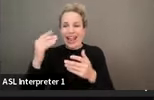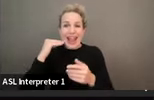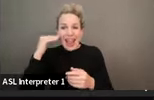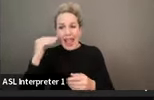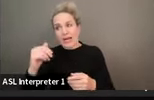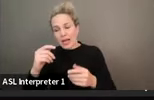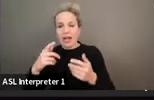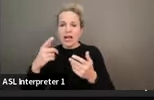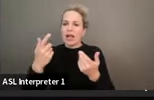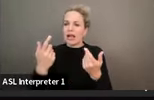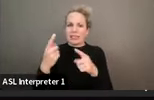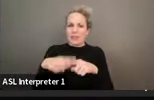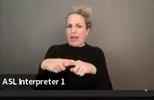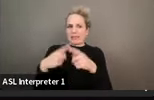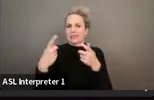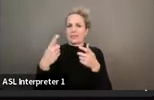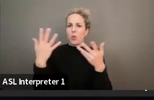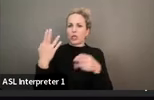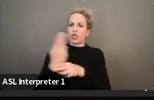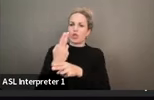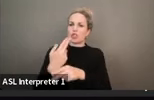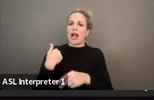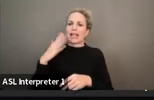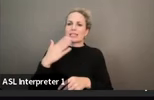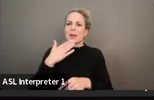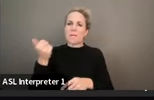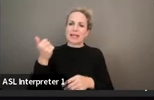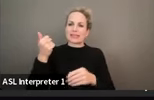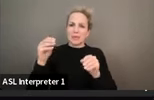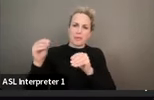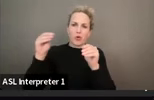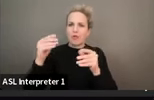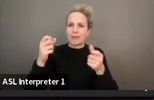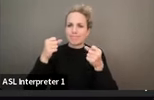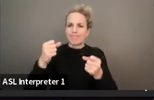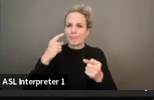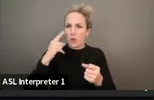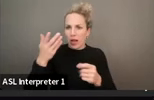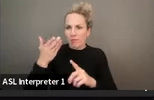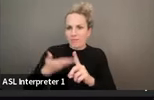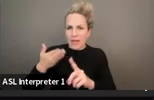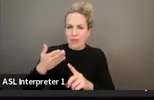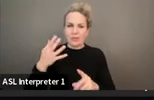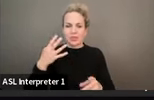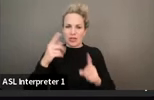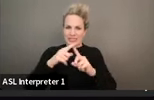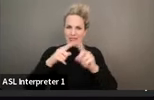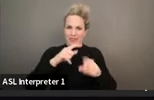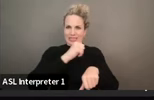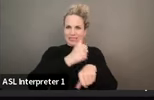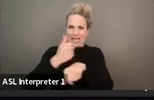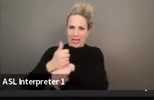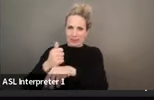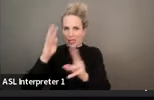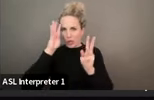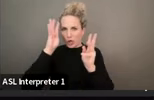needs and where the user has the best access, right? And so you get these beautiful setups that are being created,